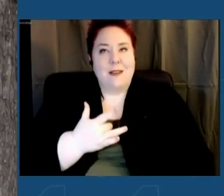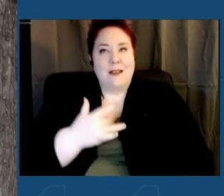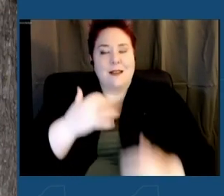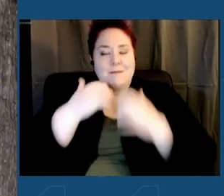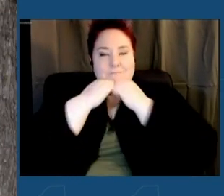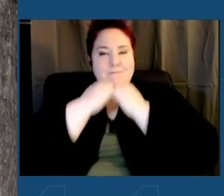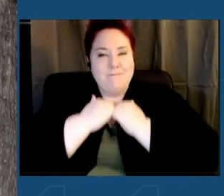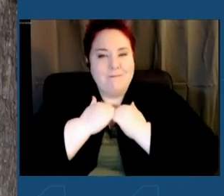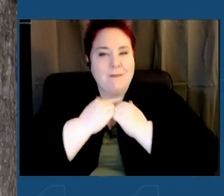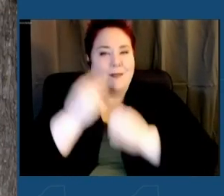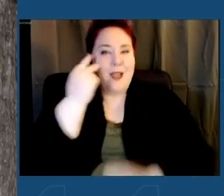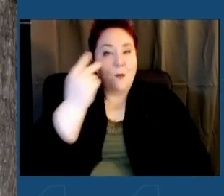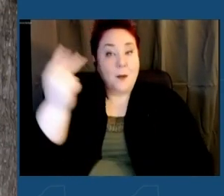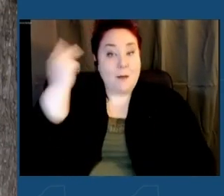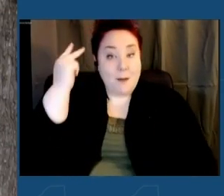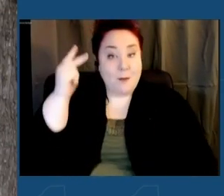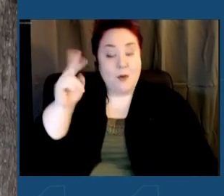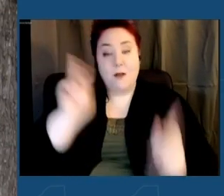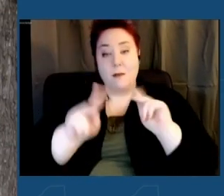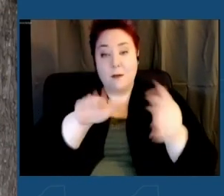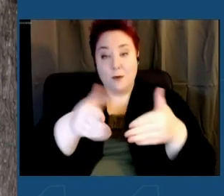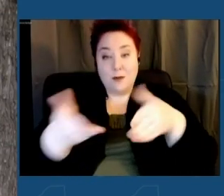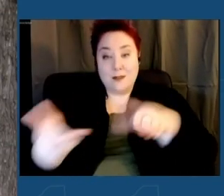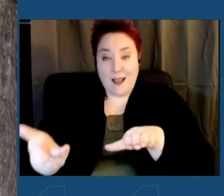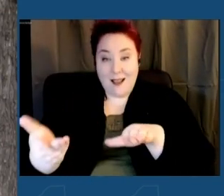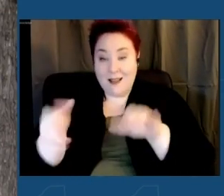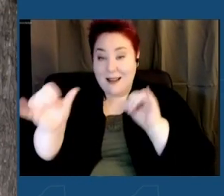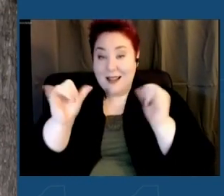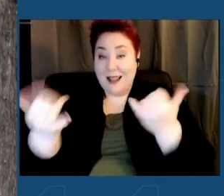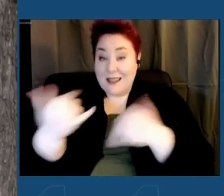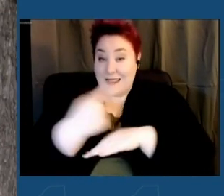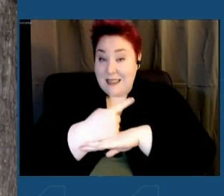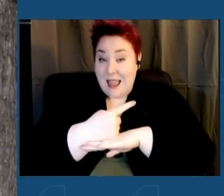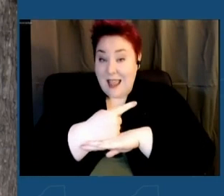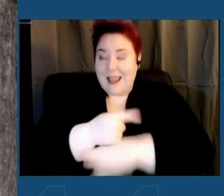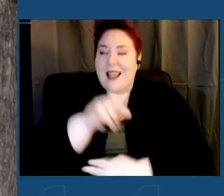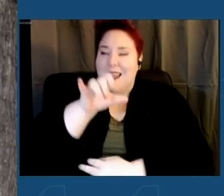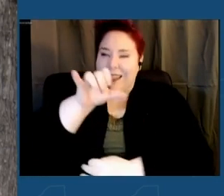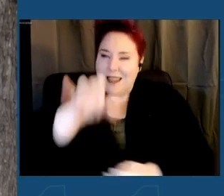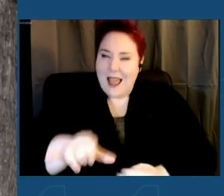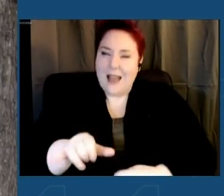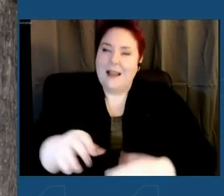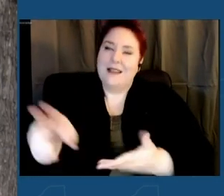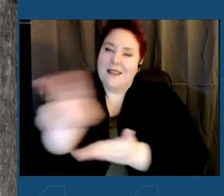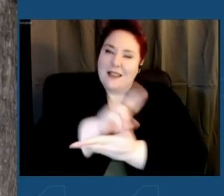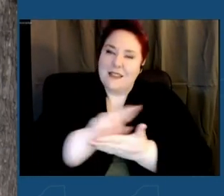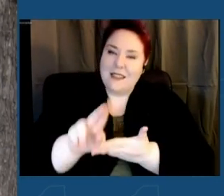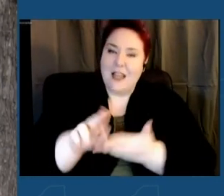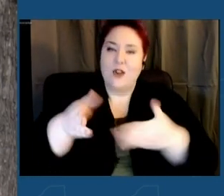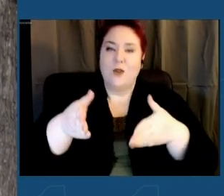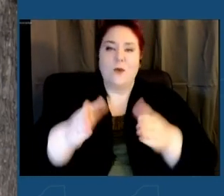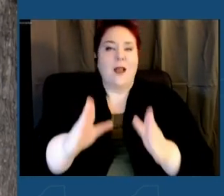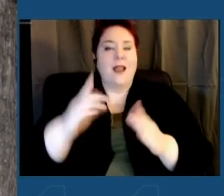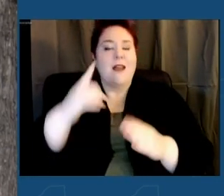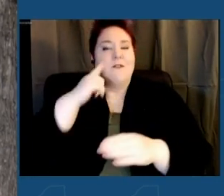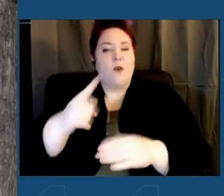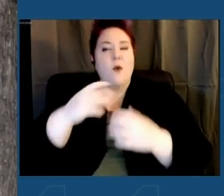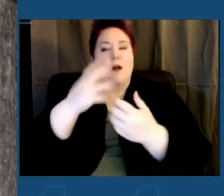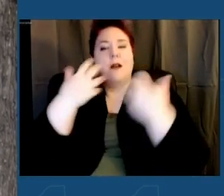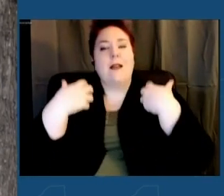as we are doing here today, is a sacred act of healing,